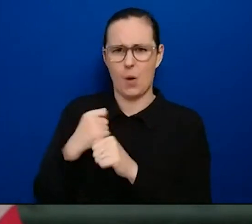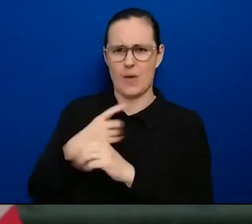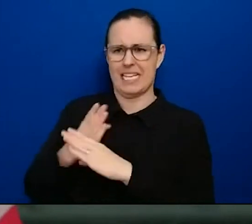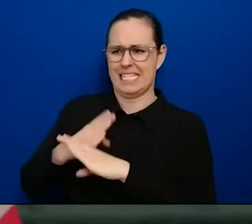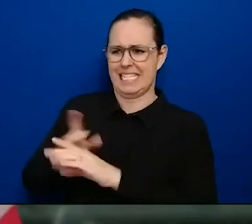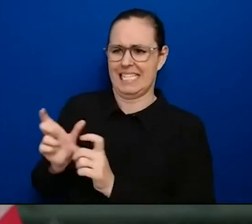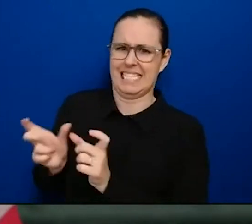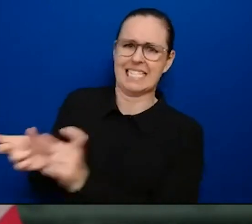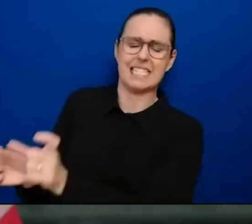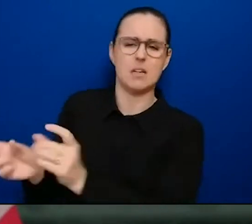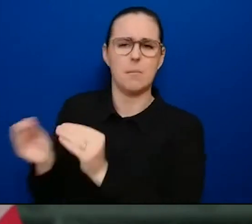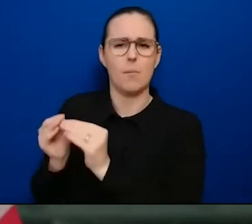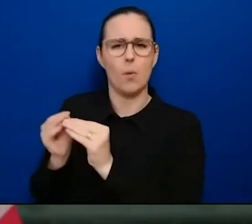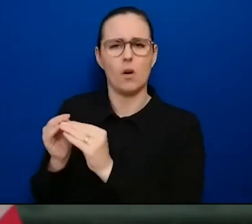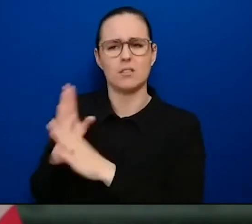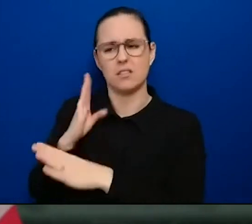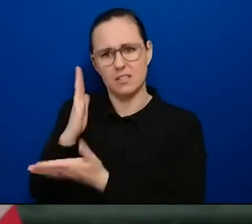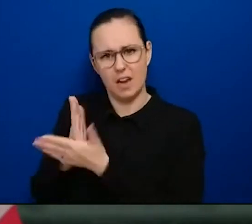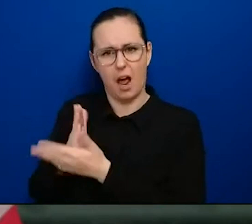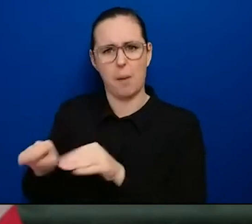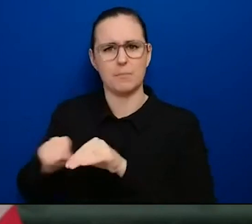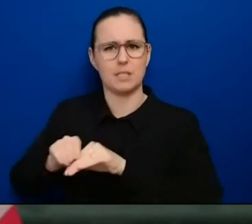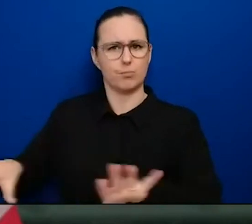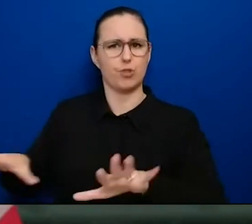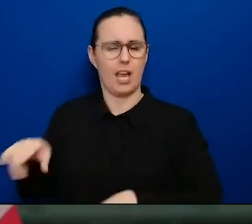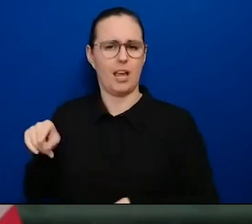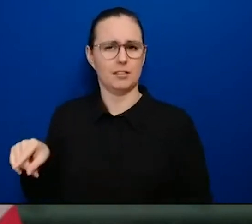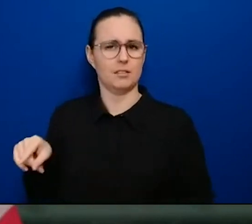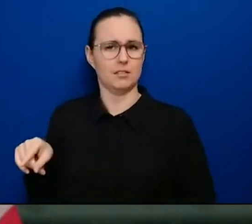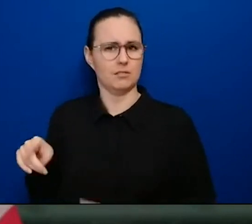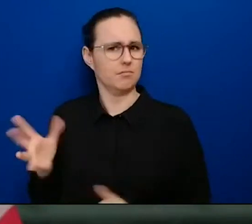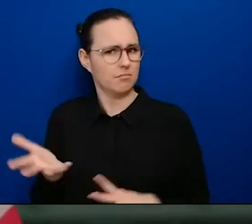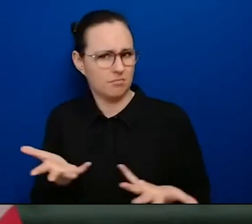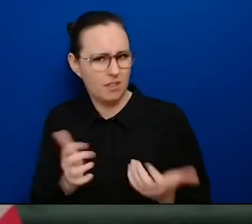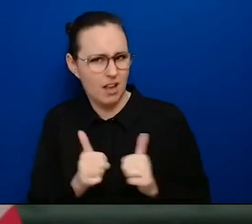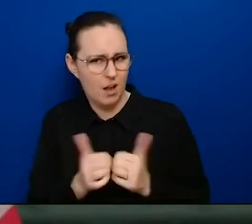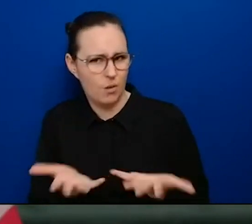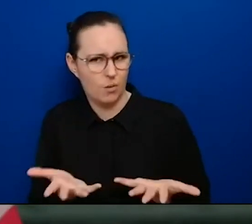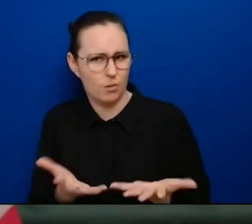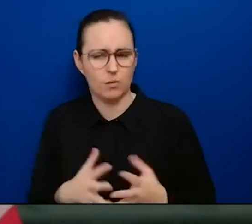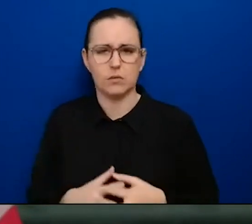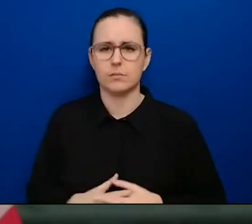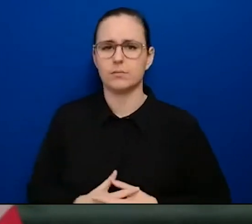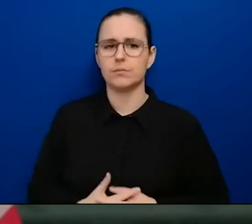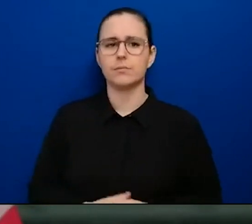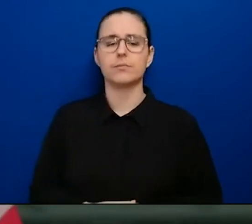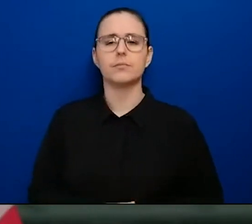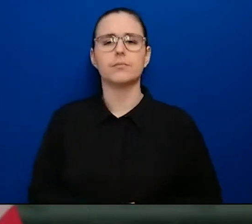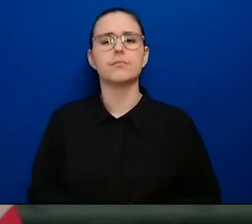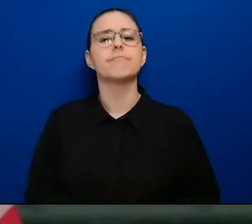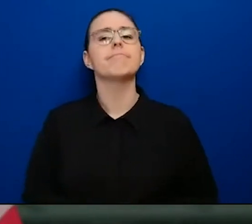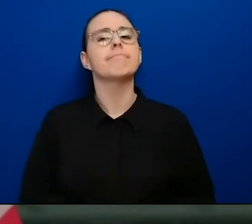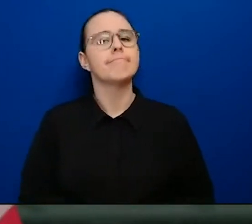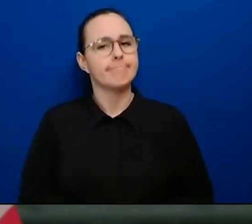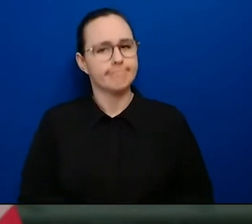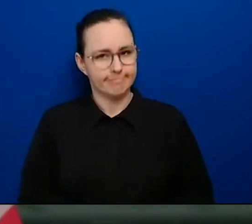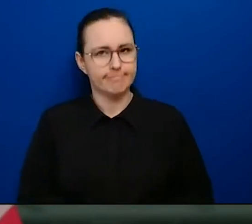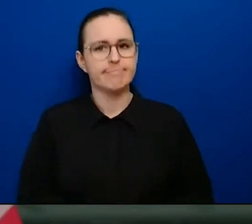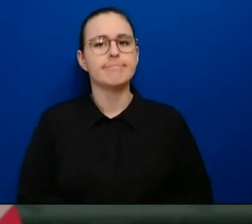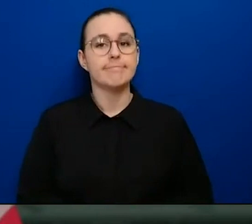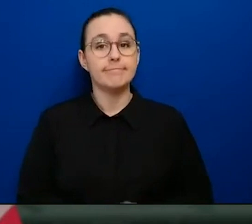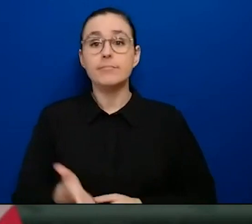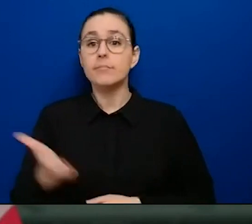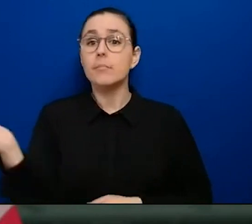Omicron? Yeah, well, I think it's very clear that acute care outbreaks can